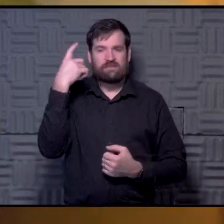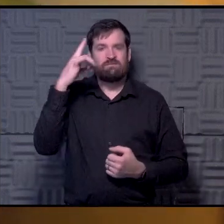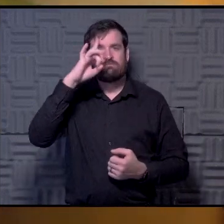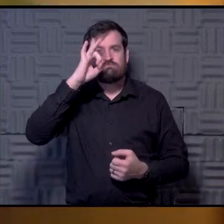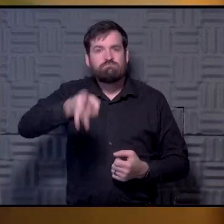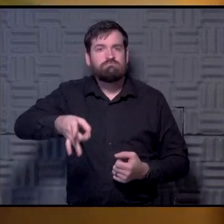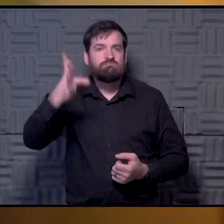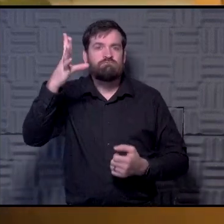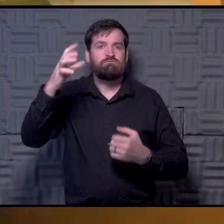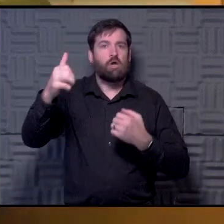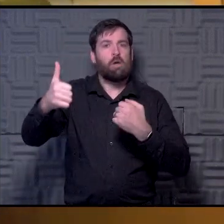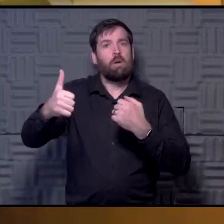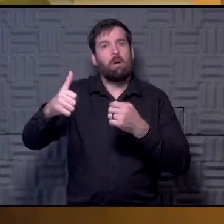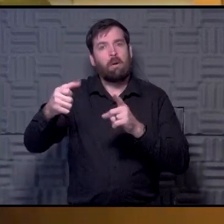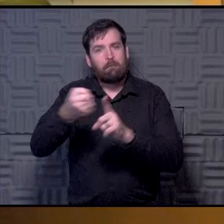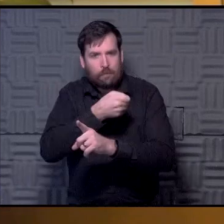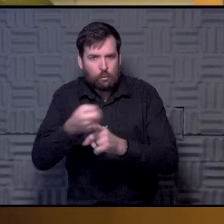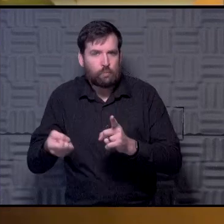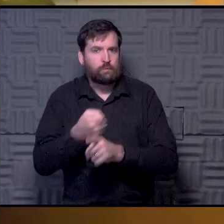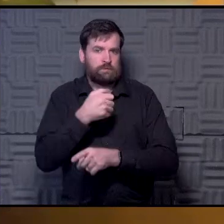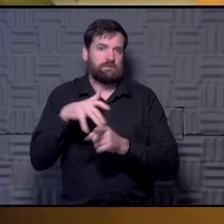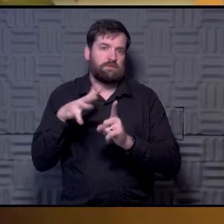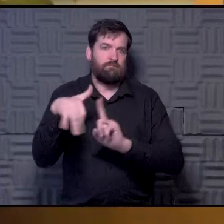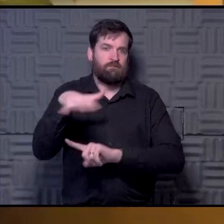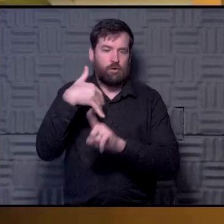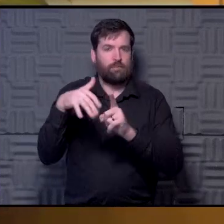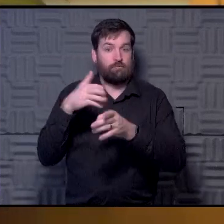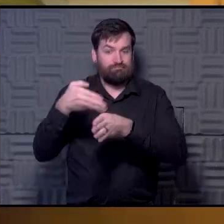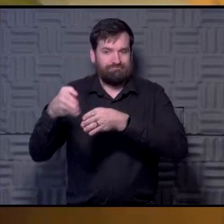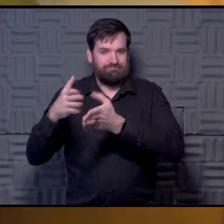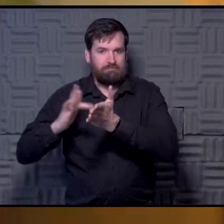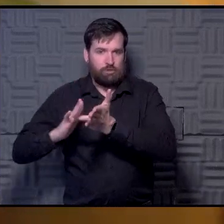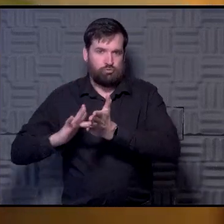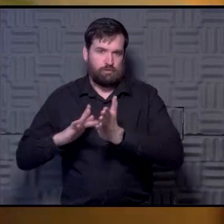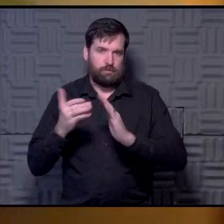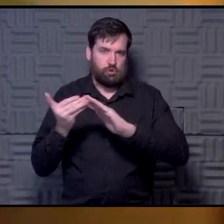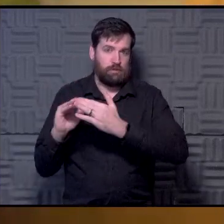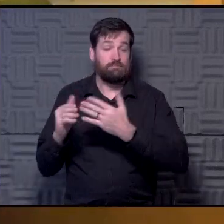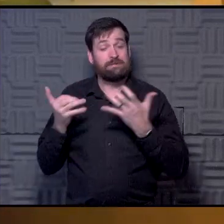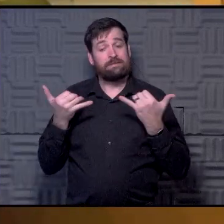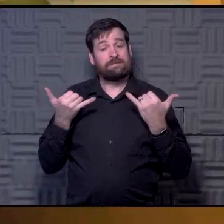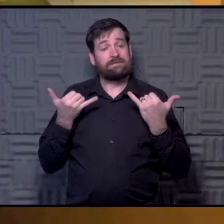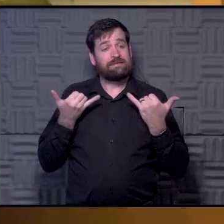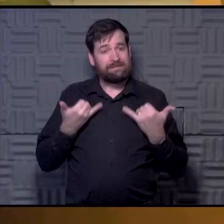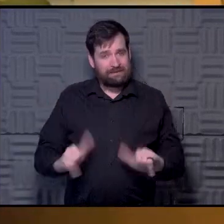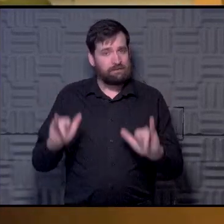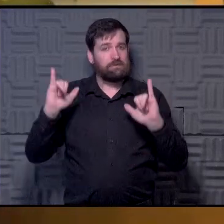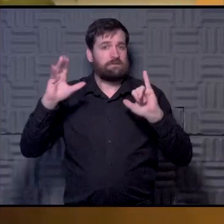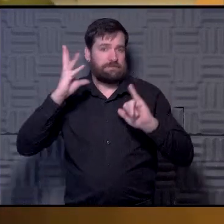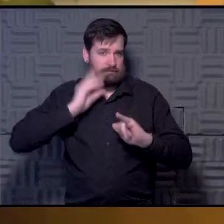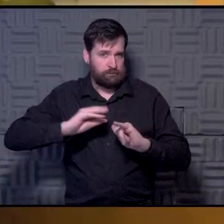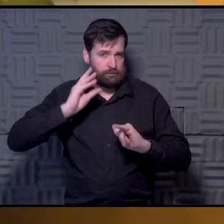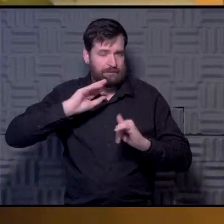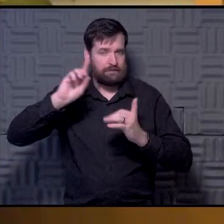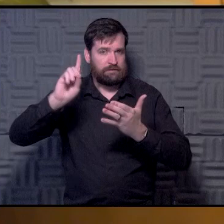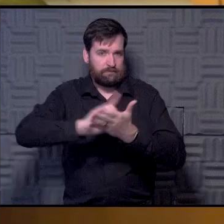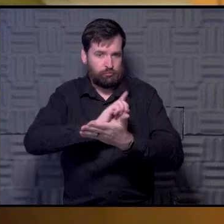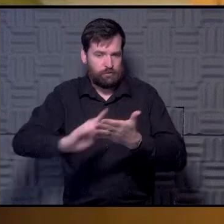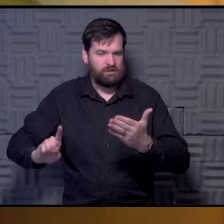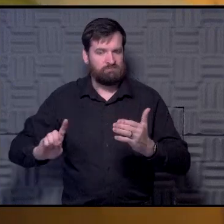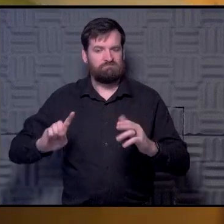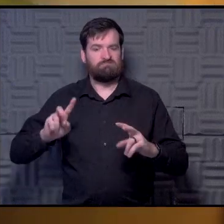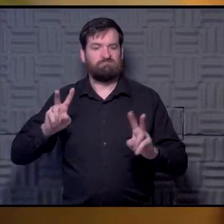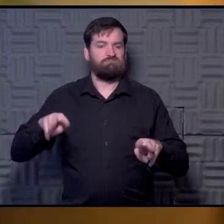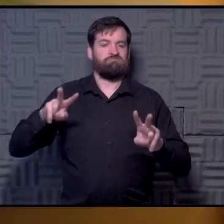scientific and abuses by our medical community. Currently, we are still experiencing discrimination and bias in